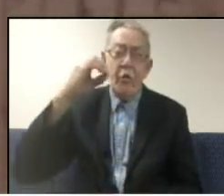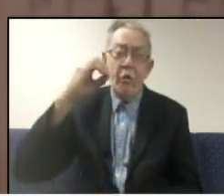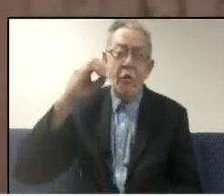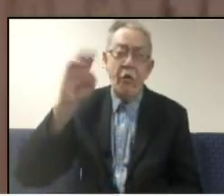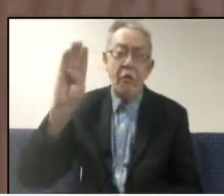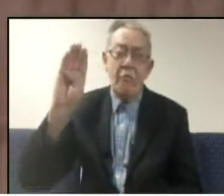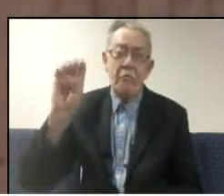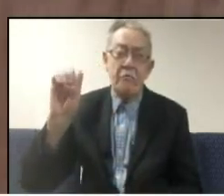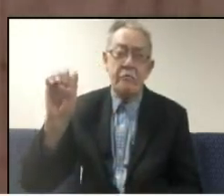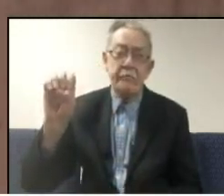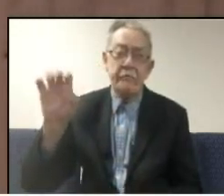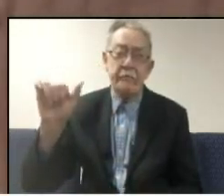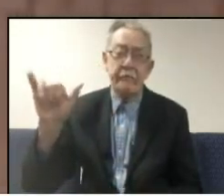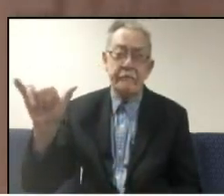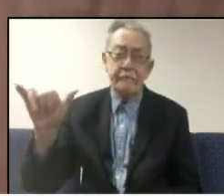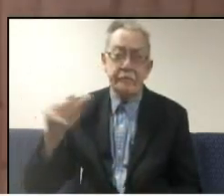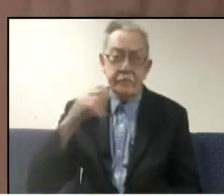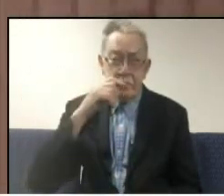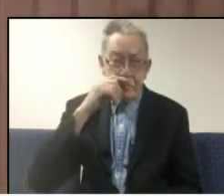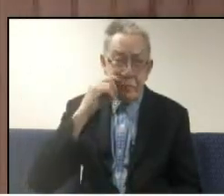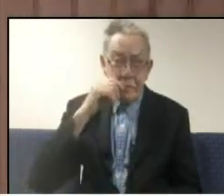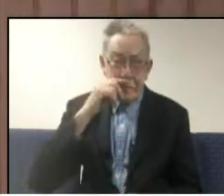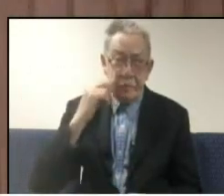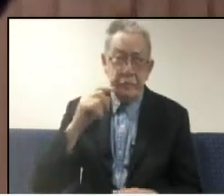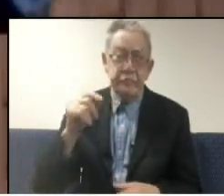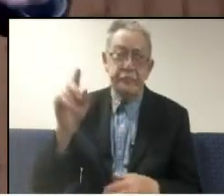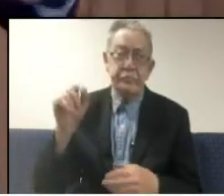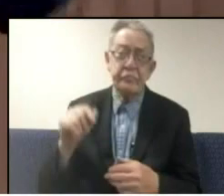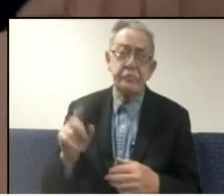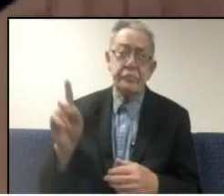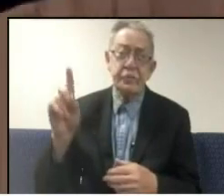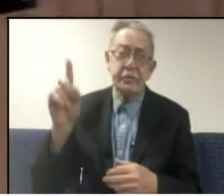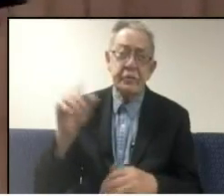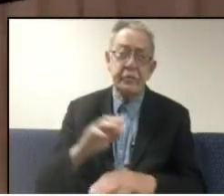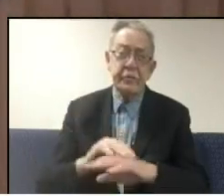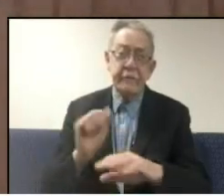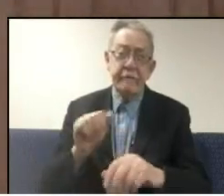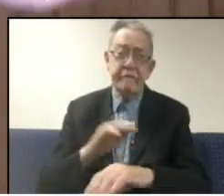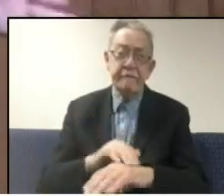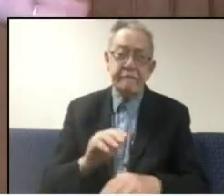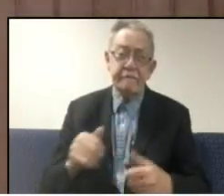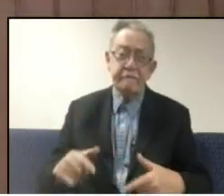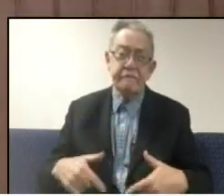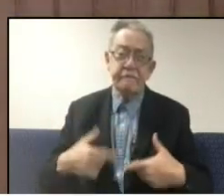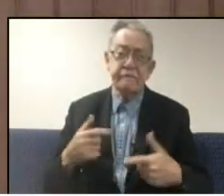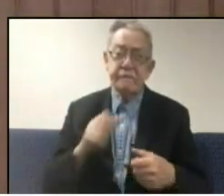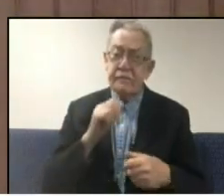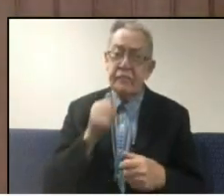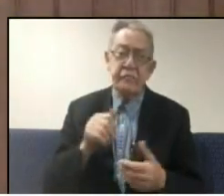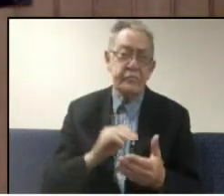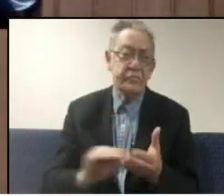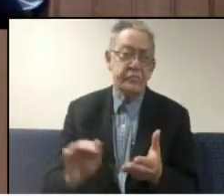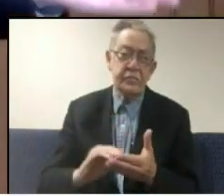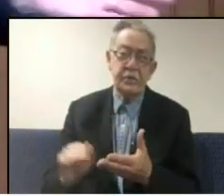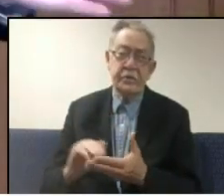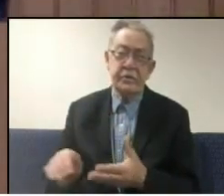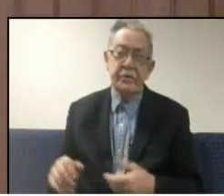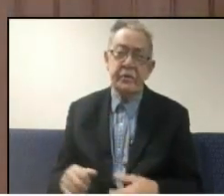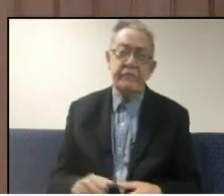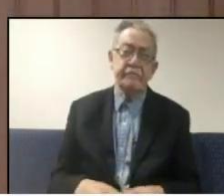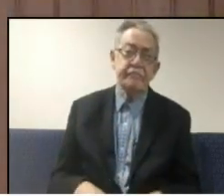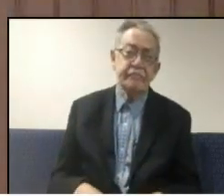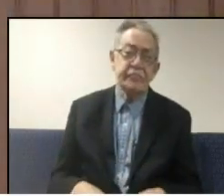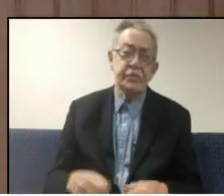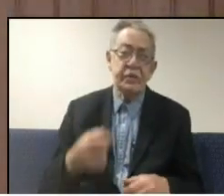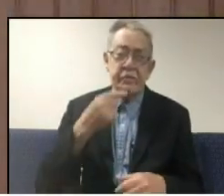to simply obey His calling on our life. Not to make excuses, not to decide that it can't be, but to